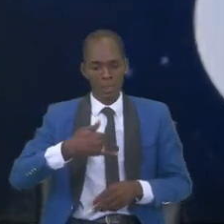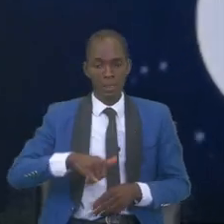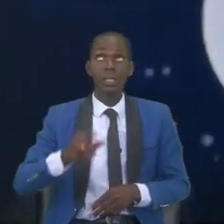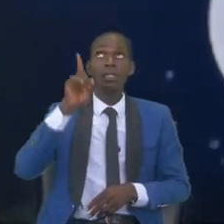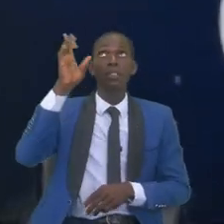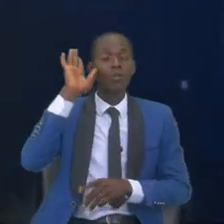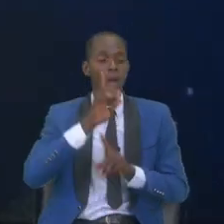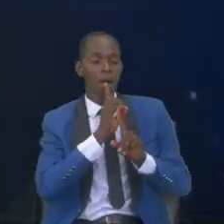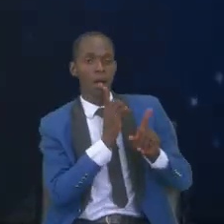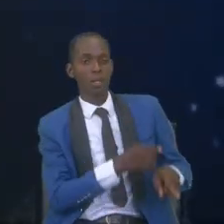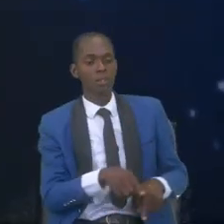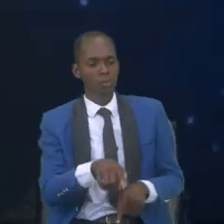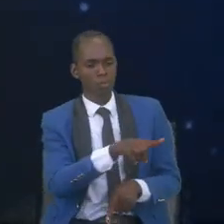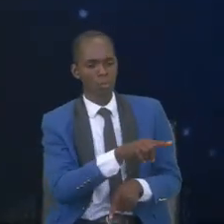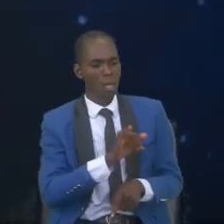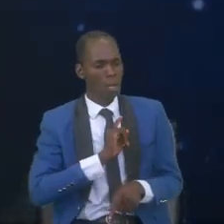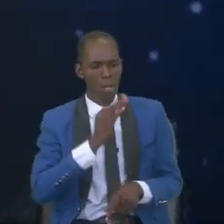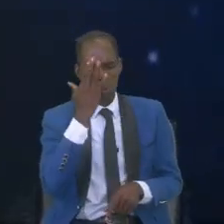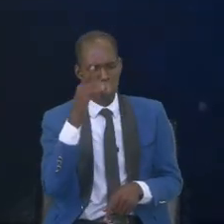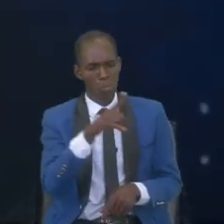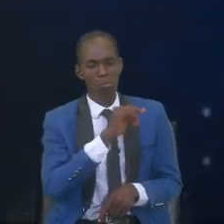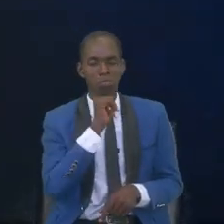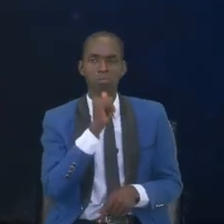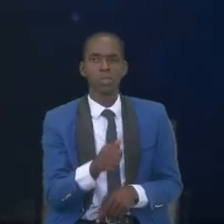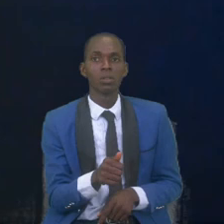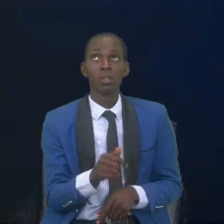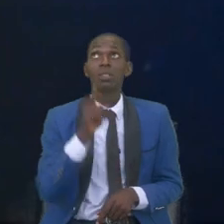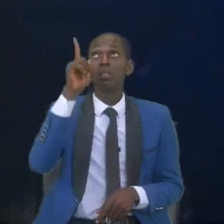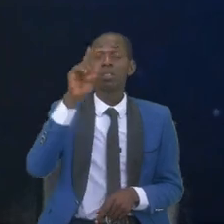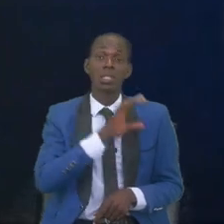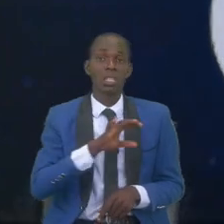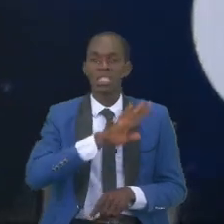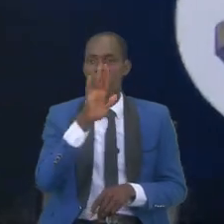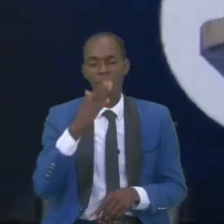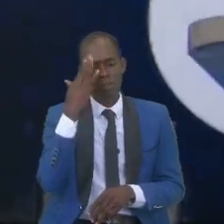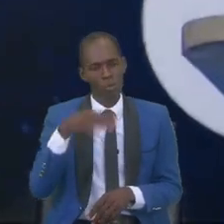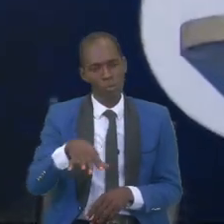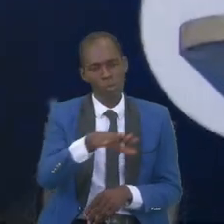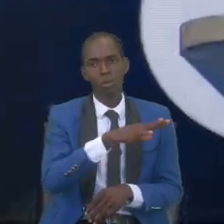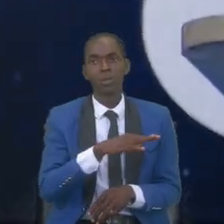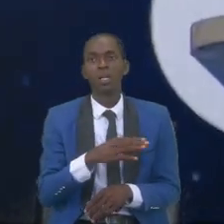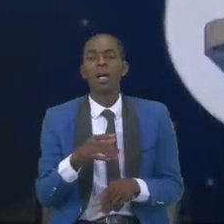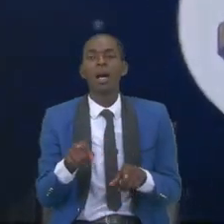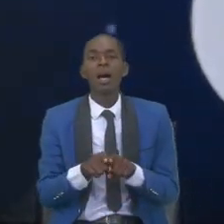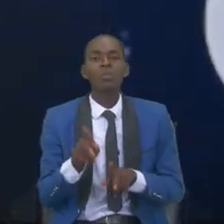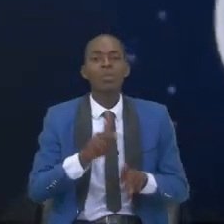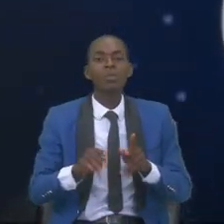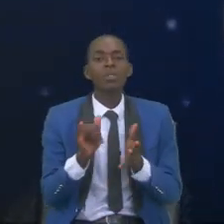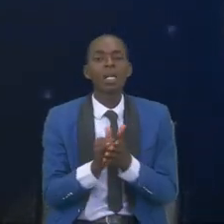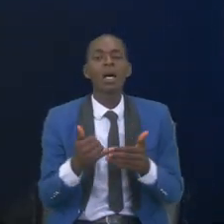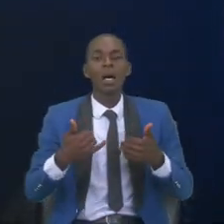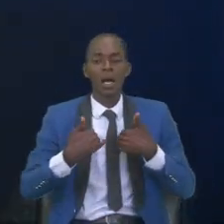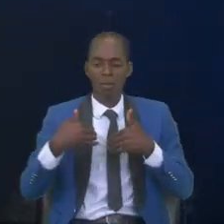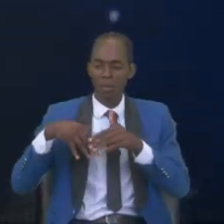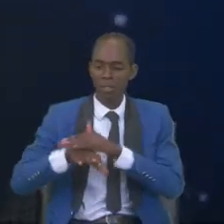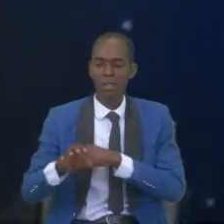them, I know you not. He never knew them as people that had entered into the kingdom